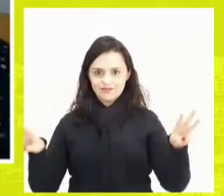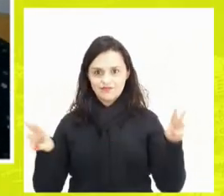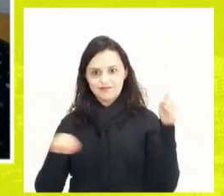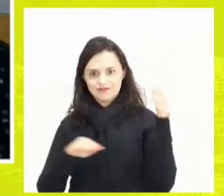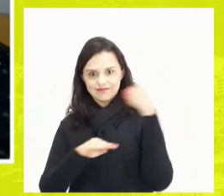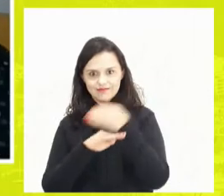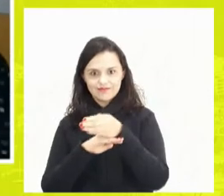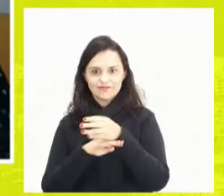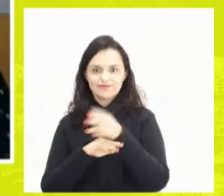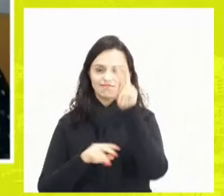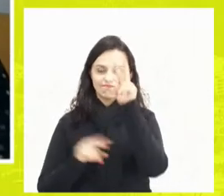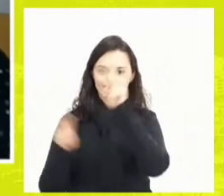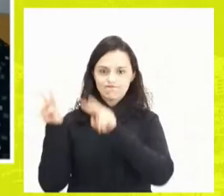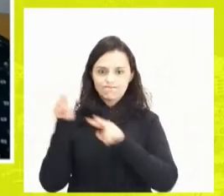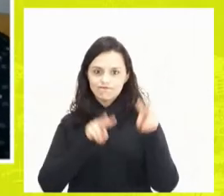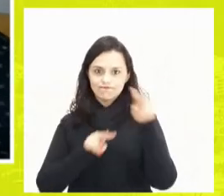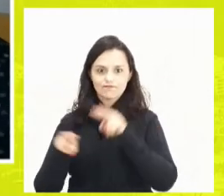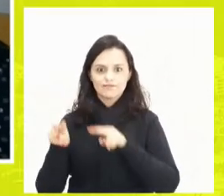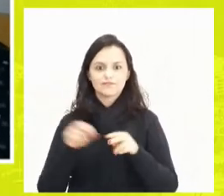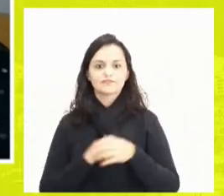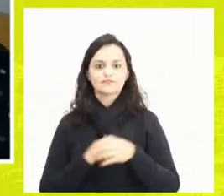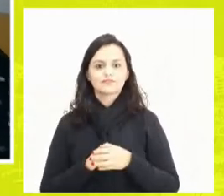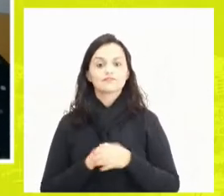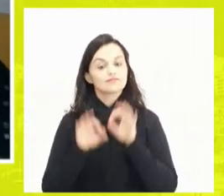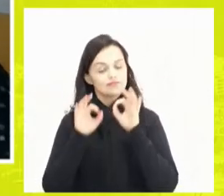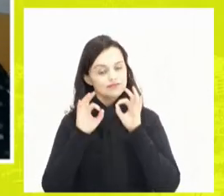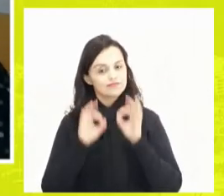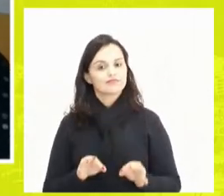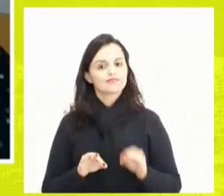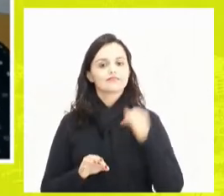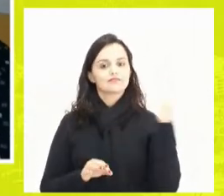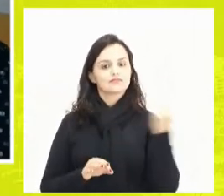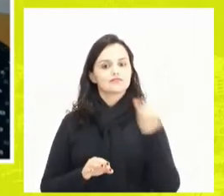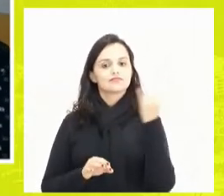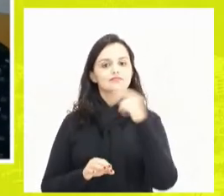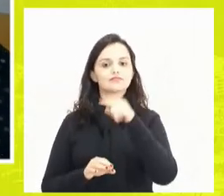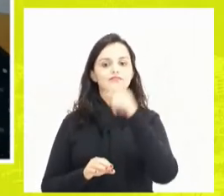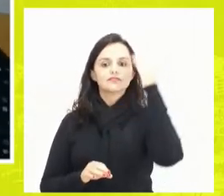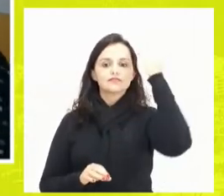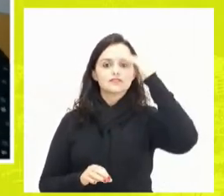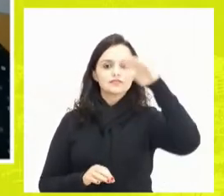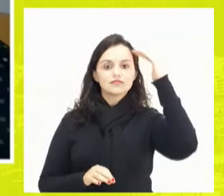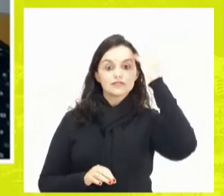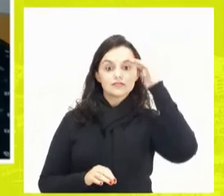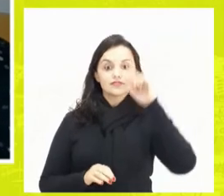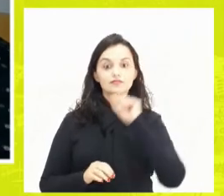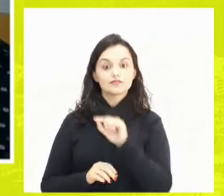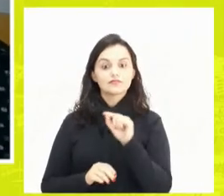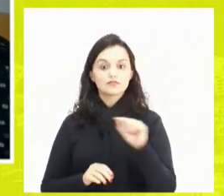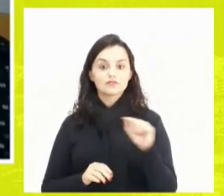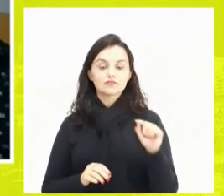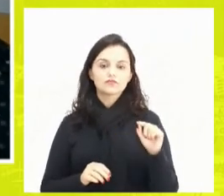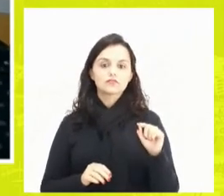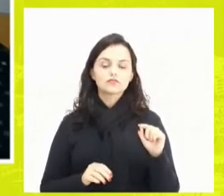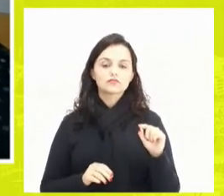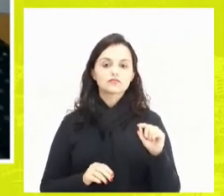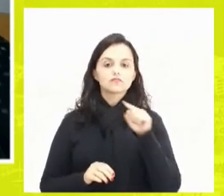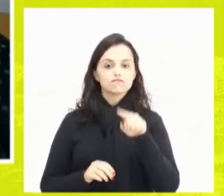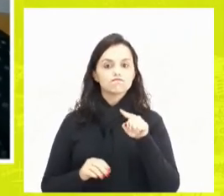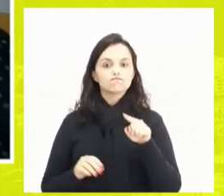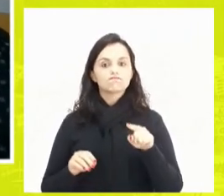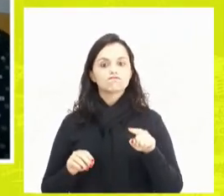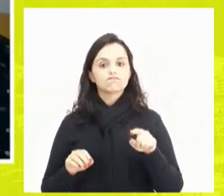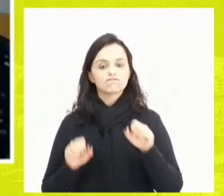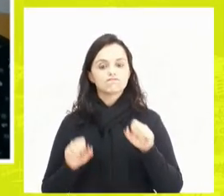uh the program of mrs it's important for you to understand that being a hub to fight this information is to